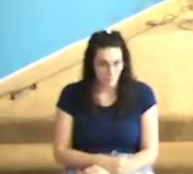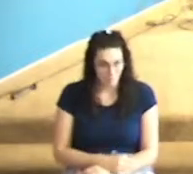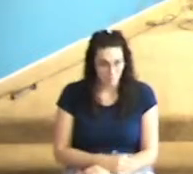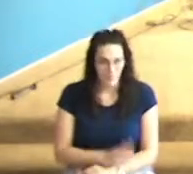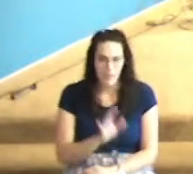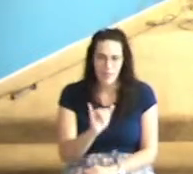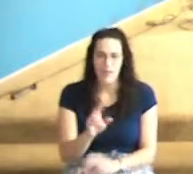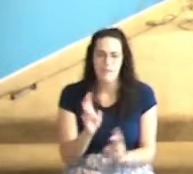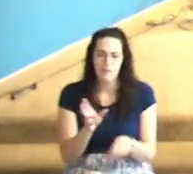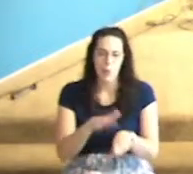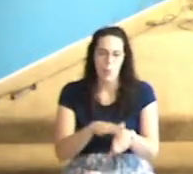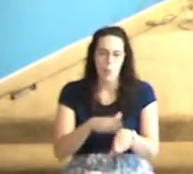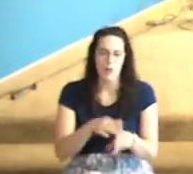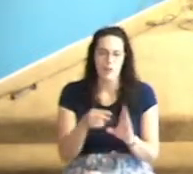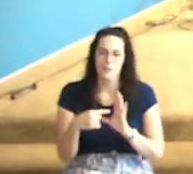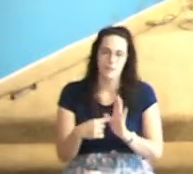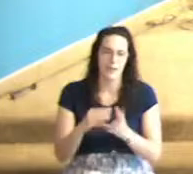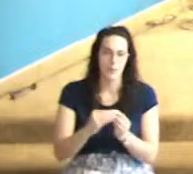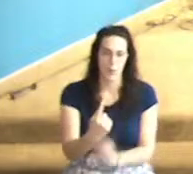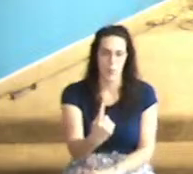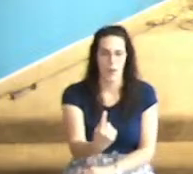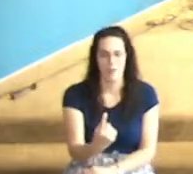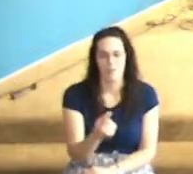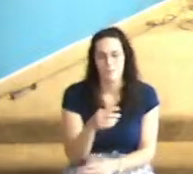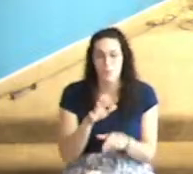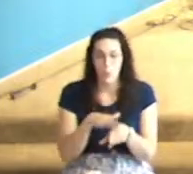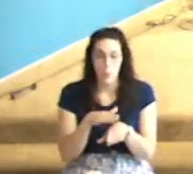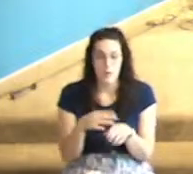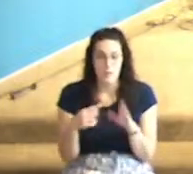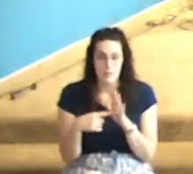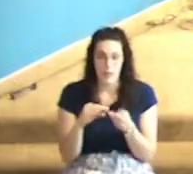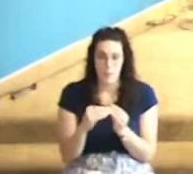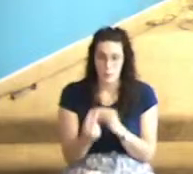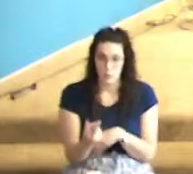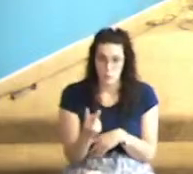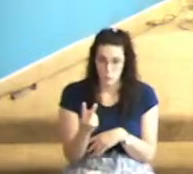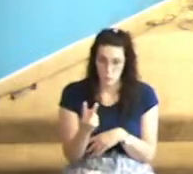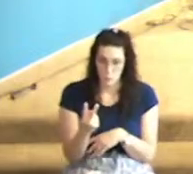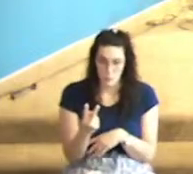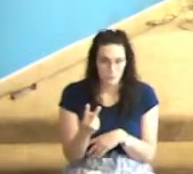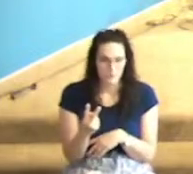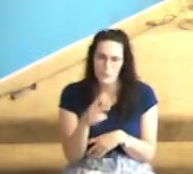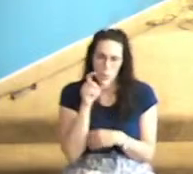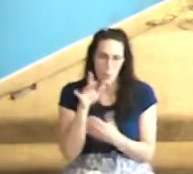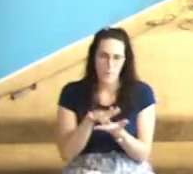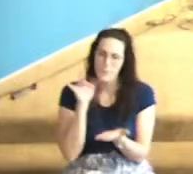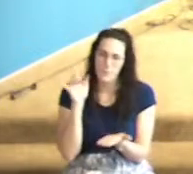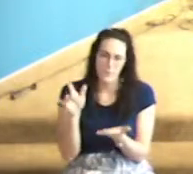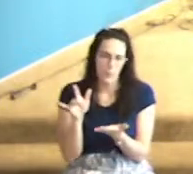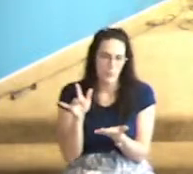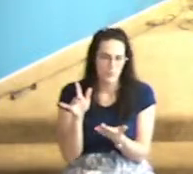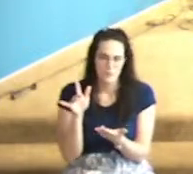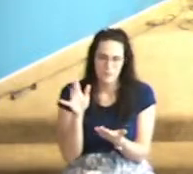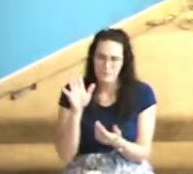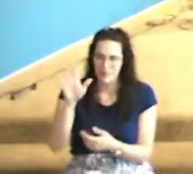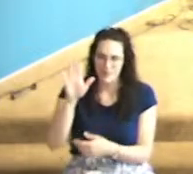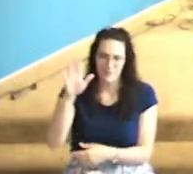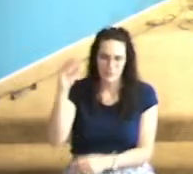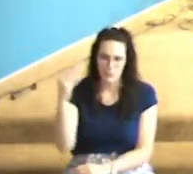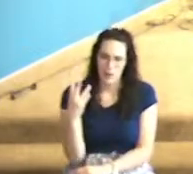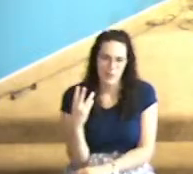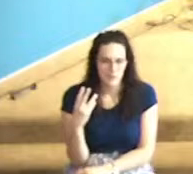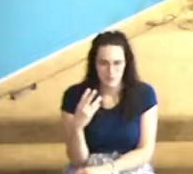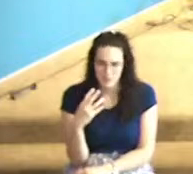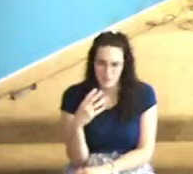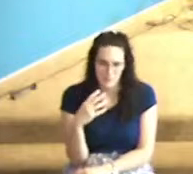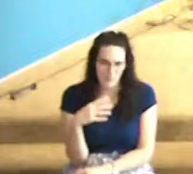warning sign number one. Warning sign number two, don't do this with the grace of God. Don't abuse the grace of God.